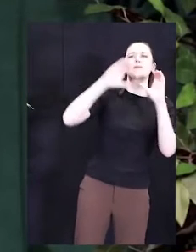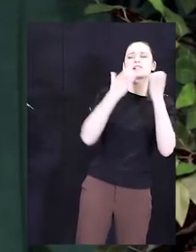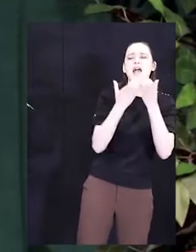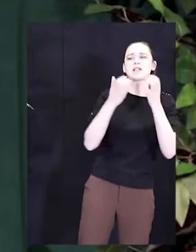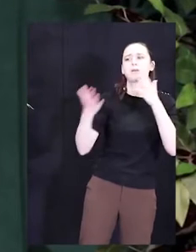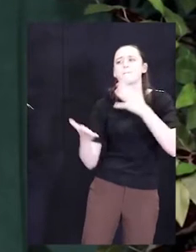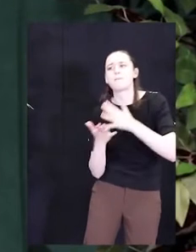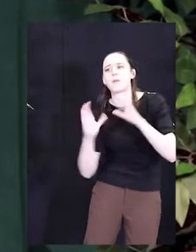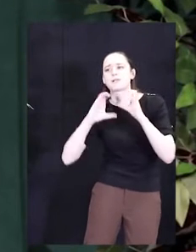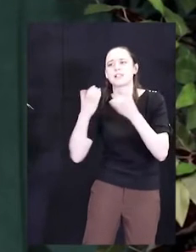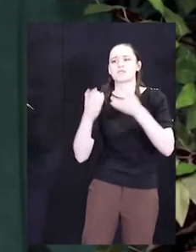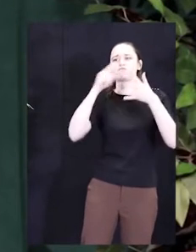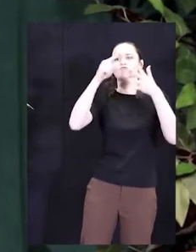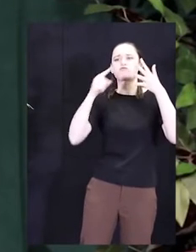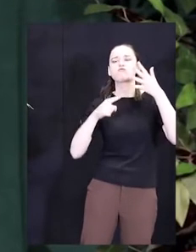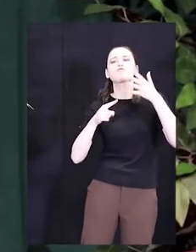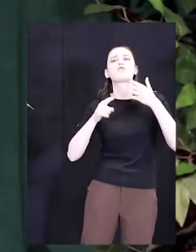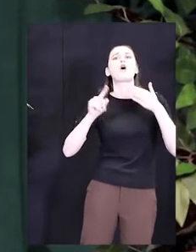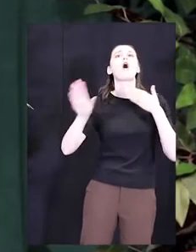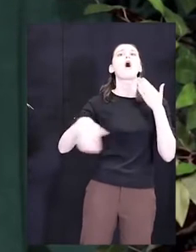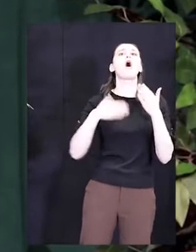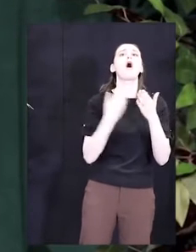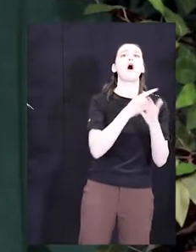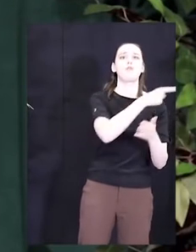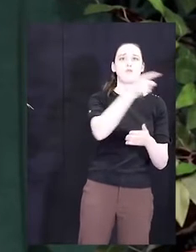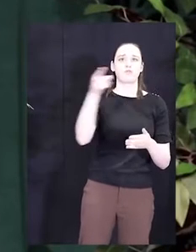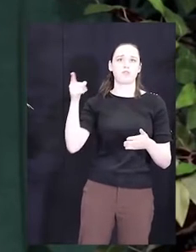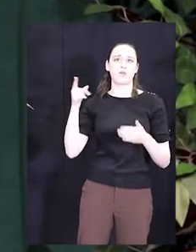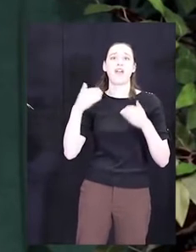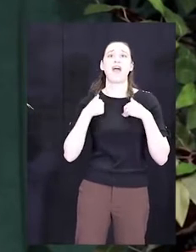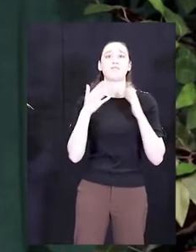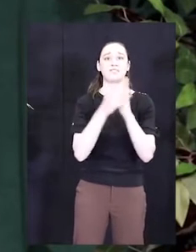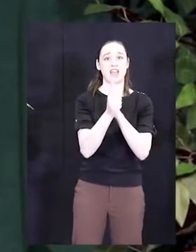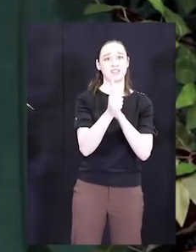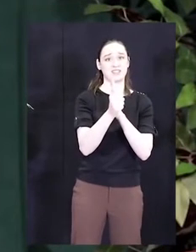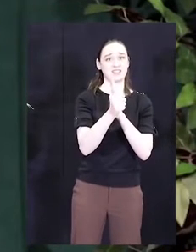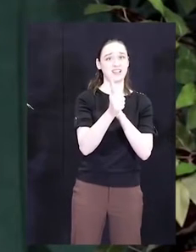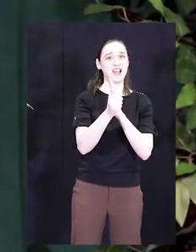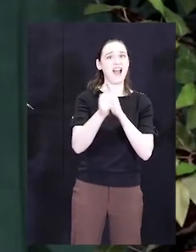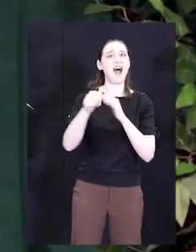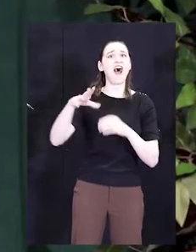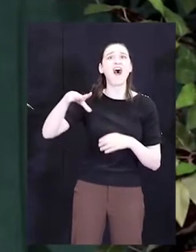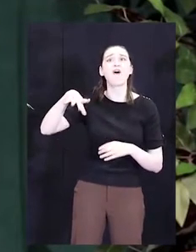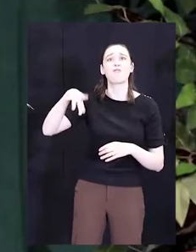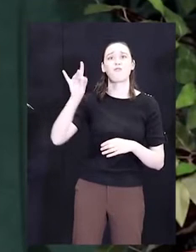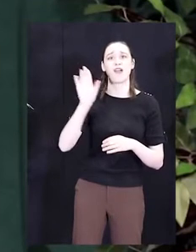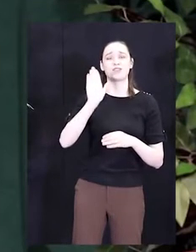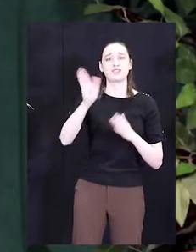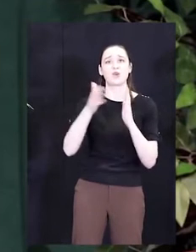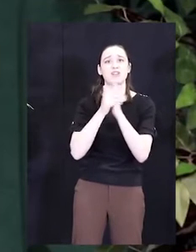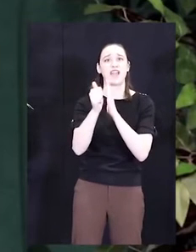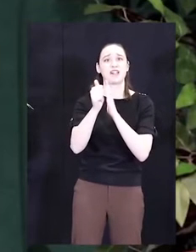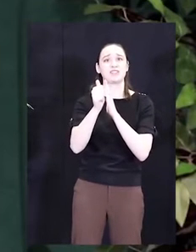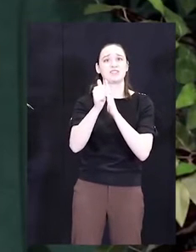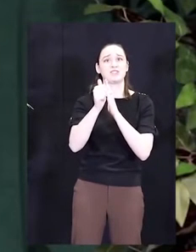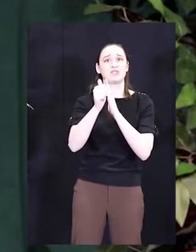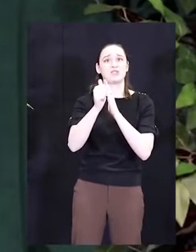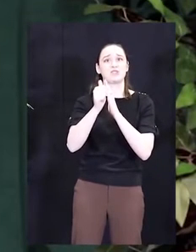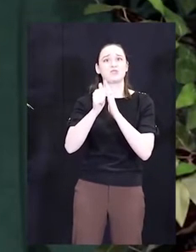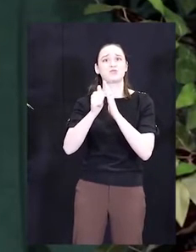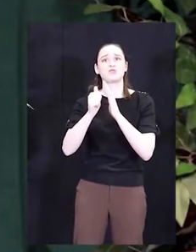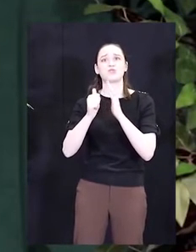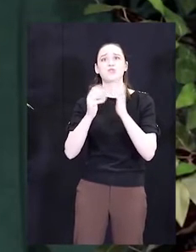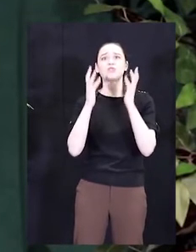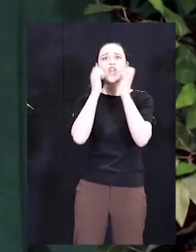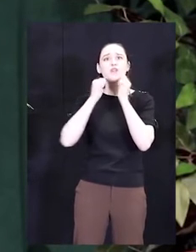single one of you in between. I charge you to find your talent, to nourish it, to grow it, and